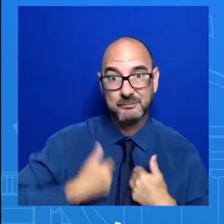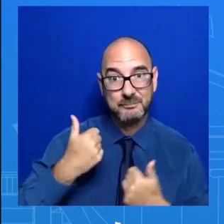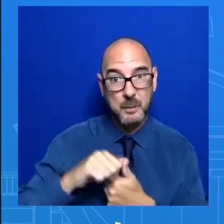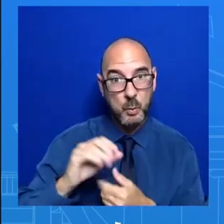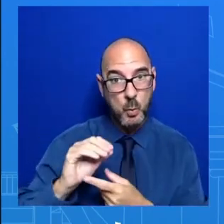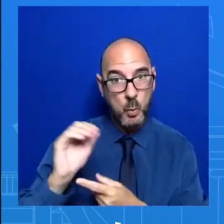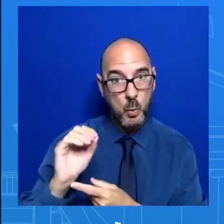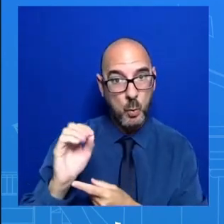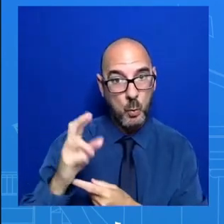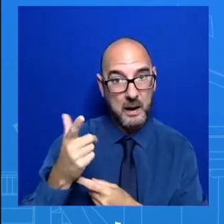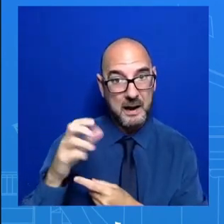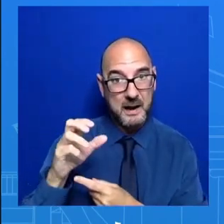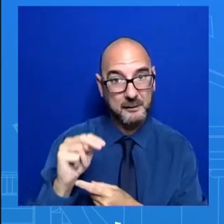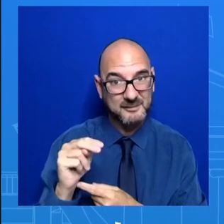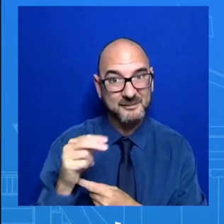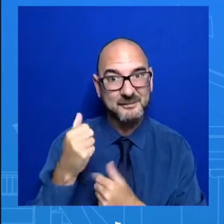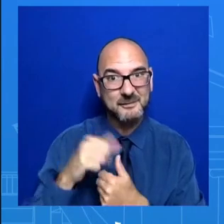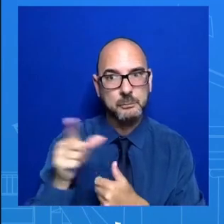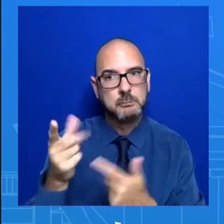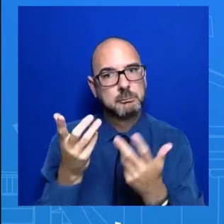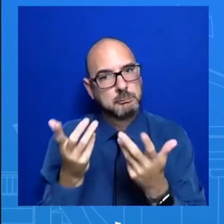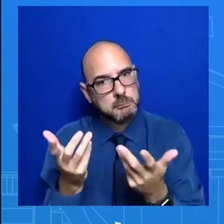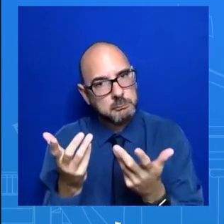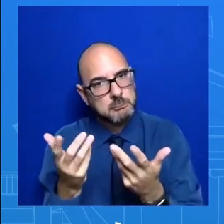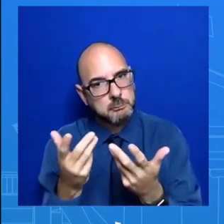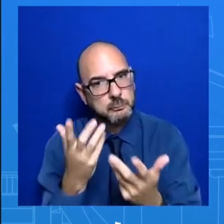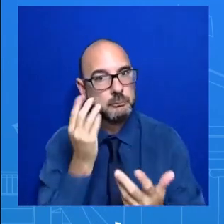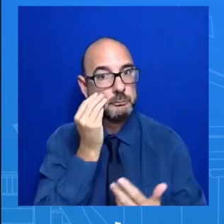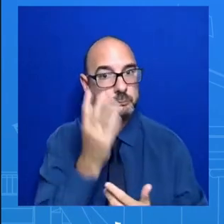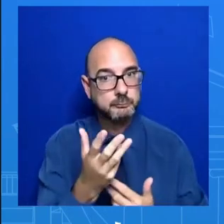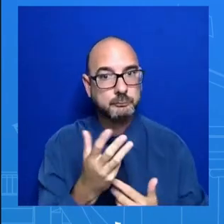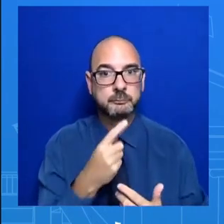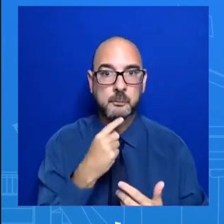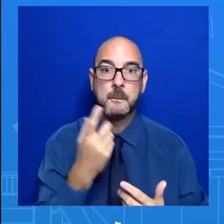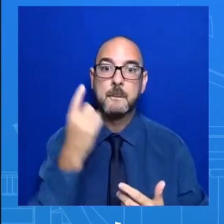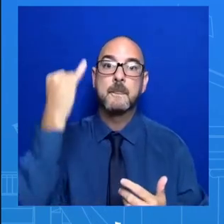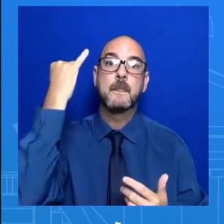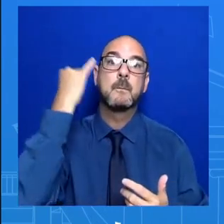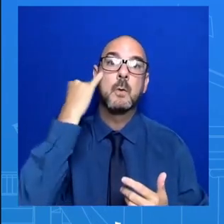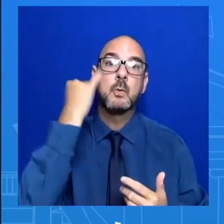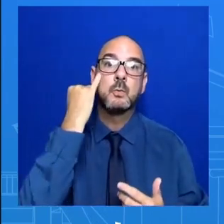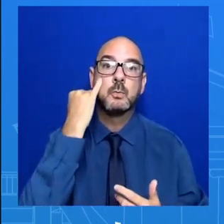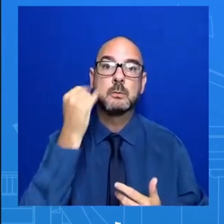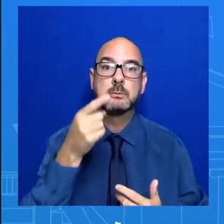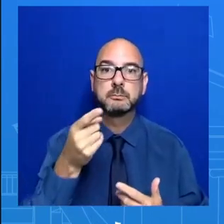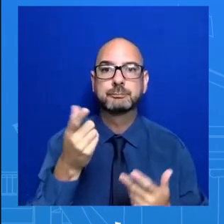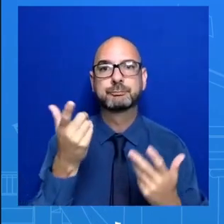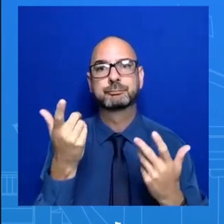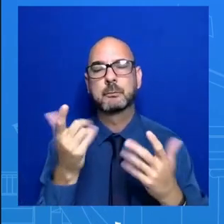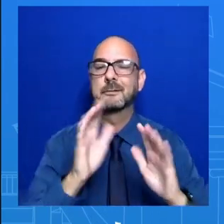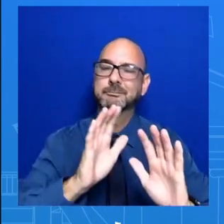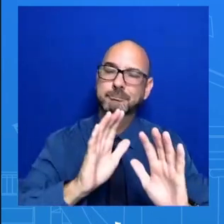know, and if you don't, is that when folks are receiving these debt relief